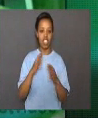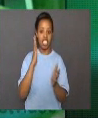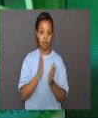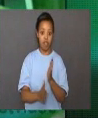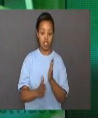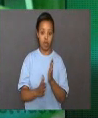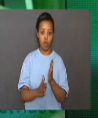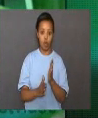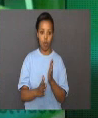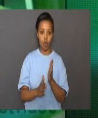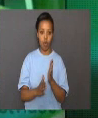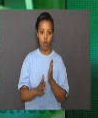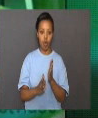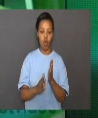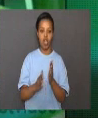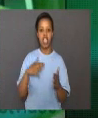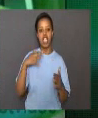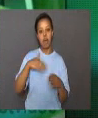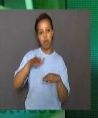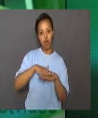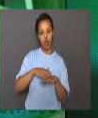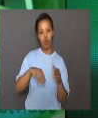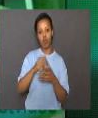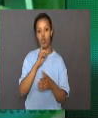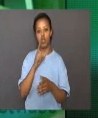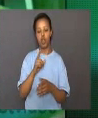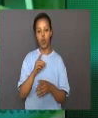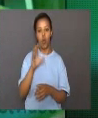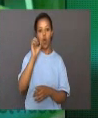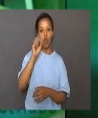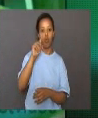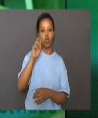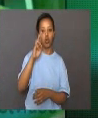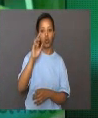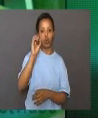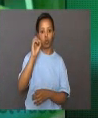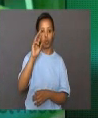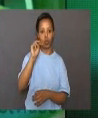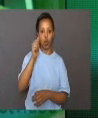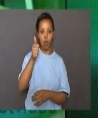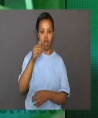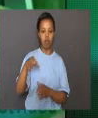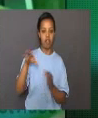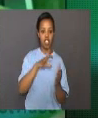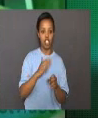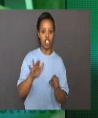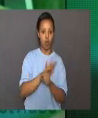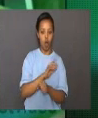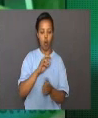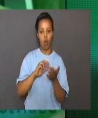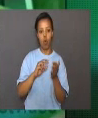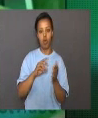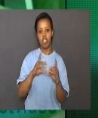the thylakoid membranes in the stroma, the fluid-filled area of a